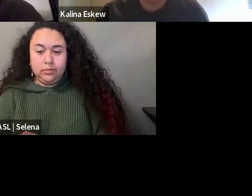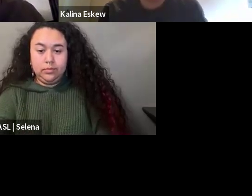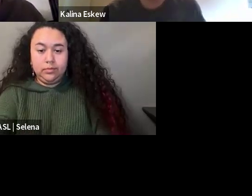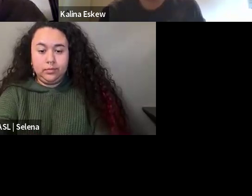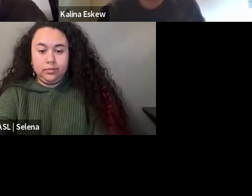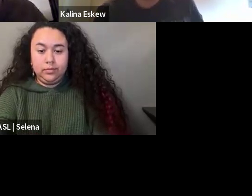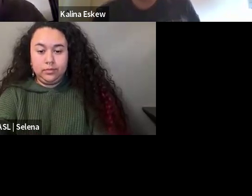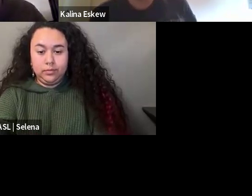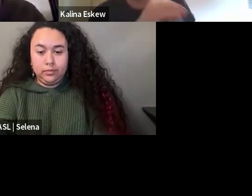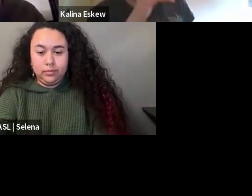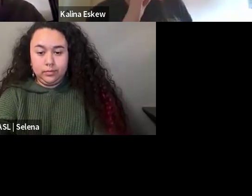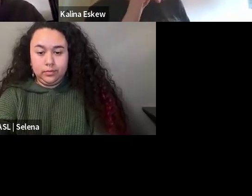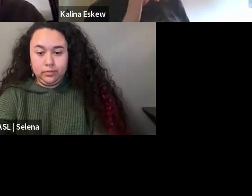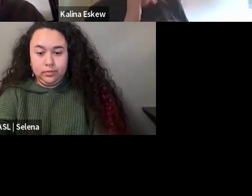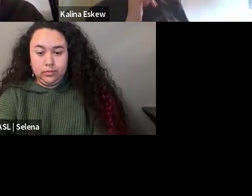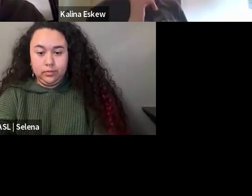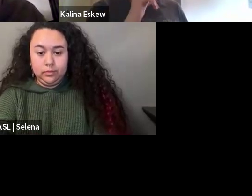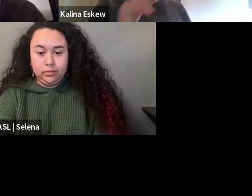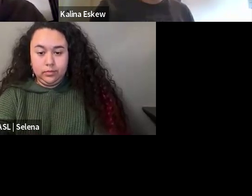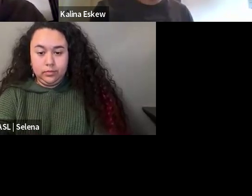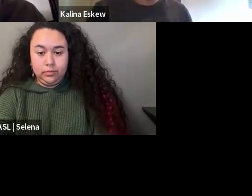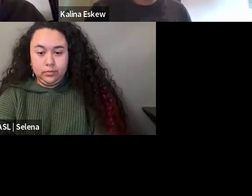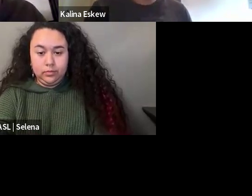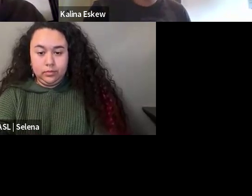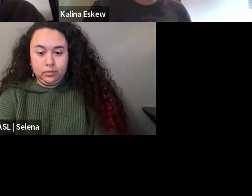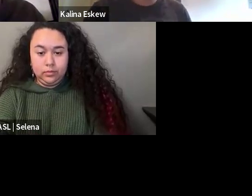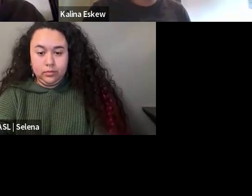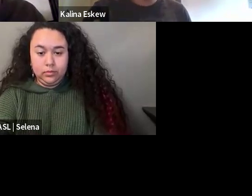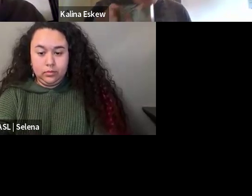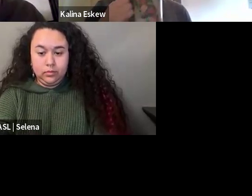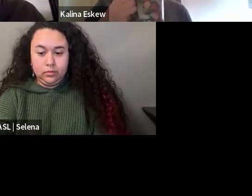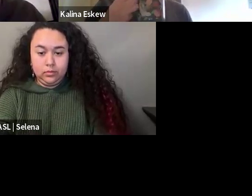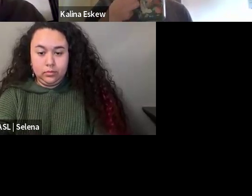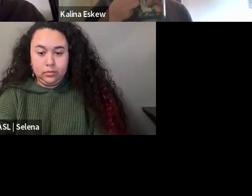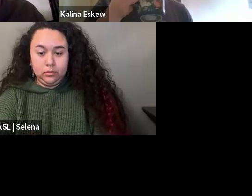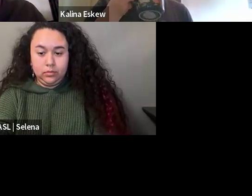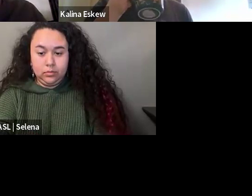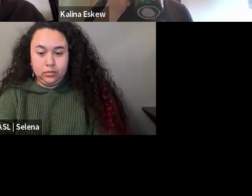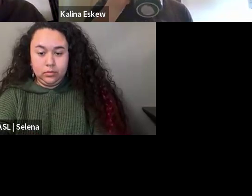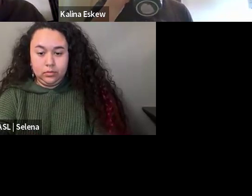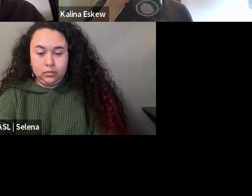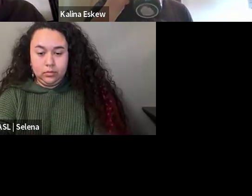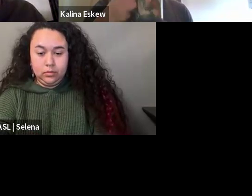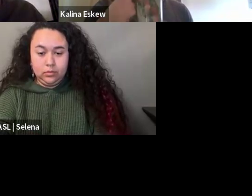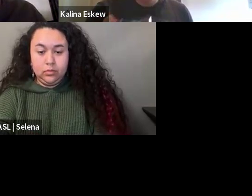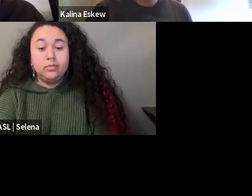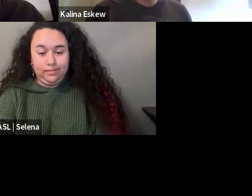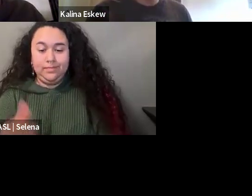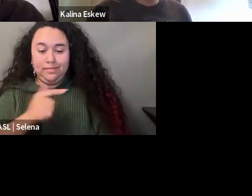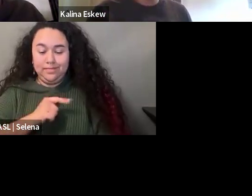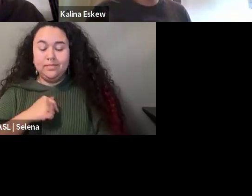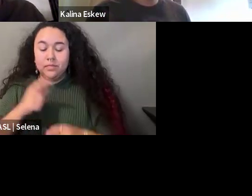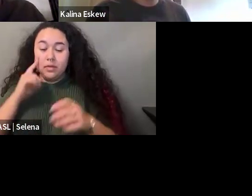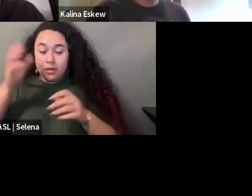use what's available to us. And the concept of a sit spot is such